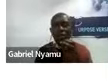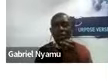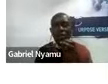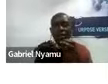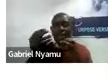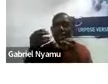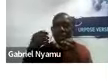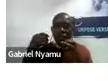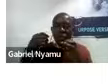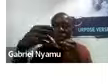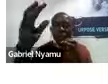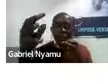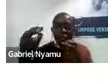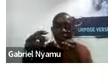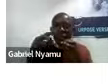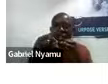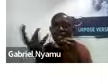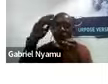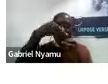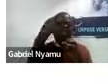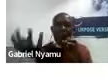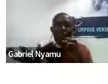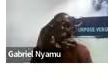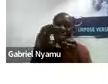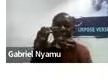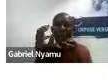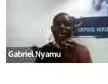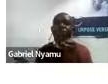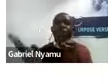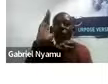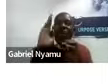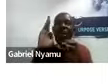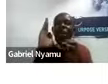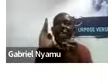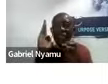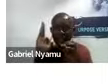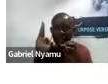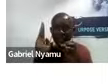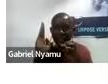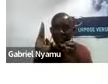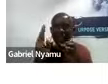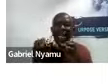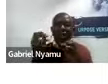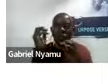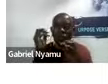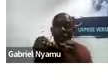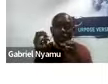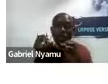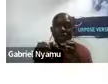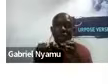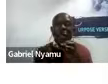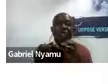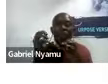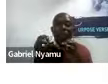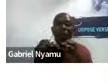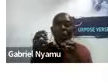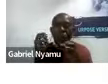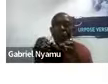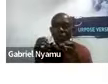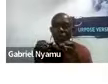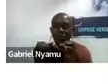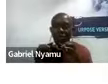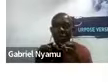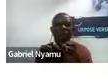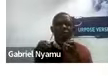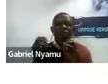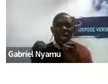a bottle, and then you throw the bottle. It will topple down, but it will always stand on its base. Those convictions that always